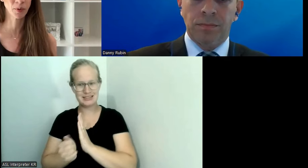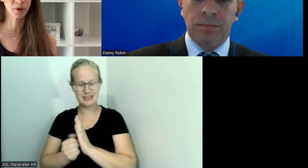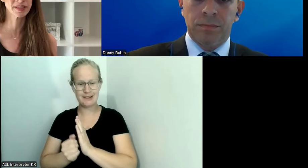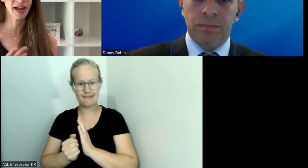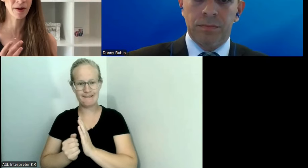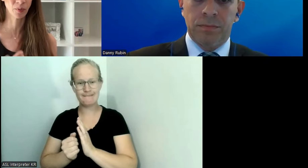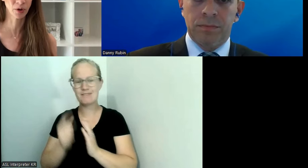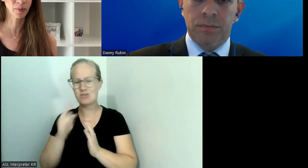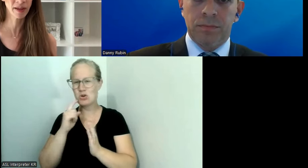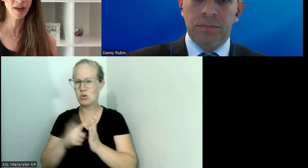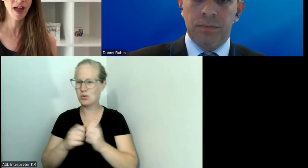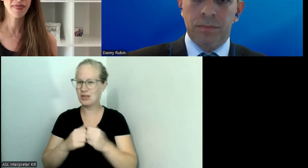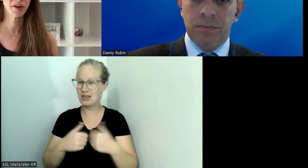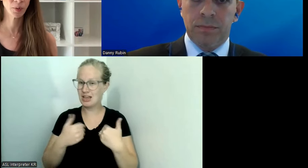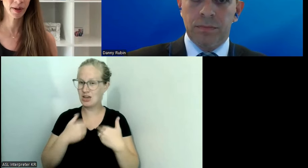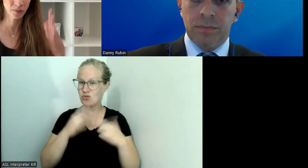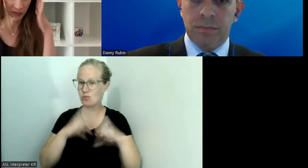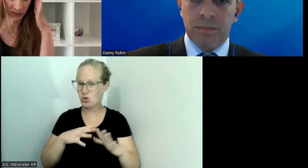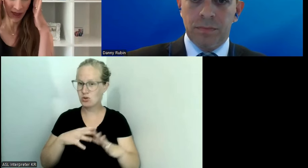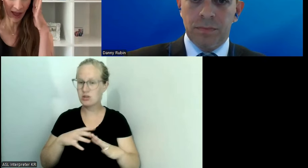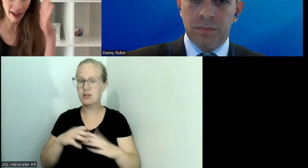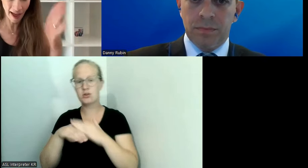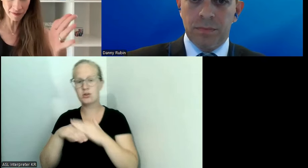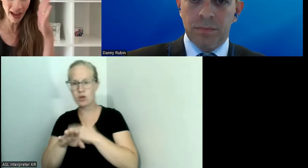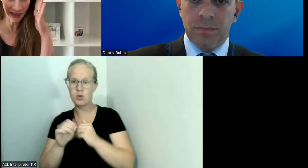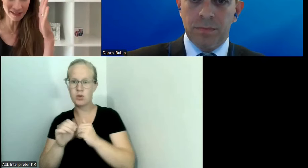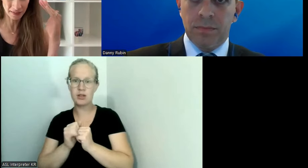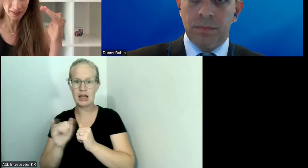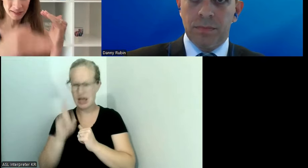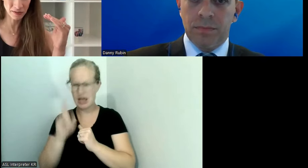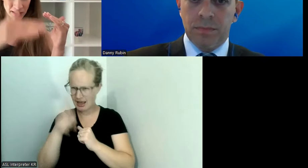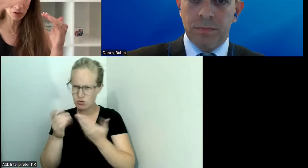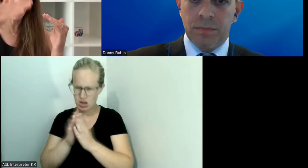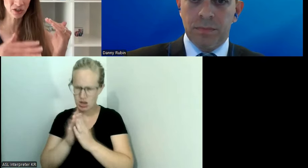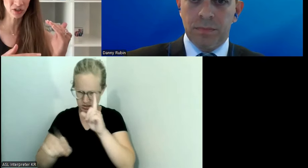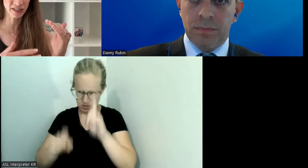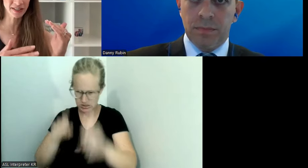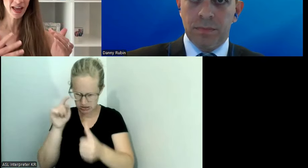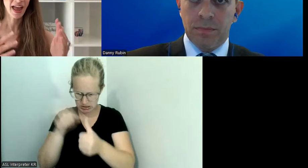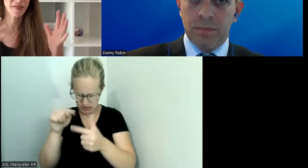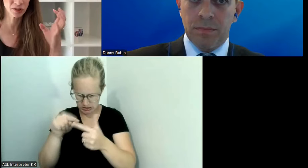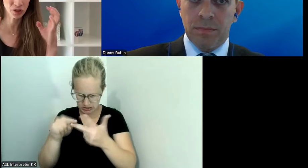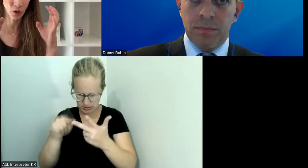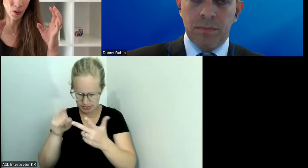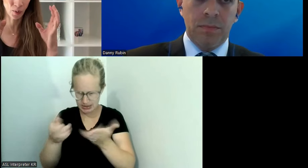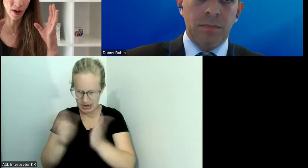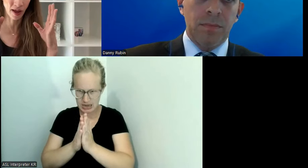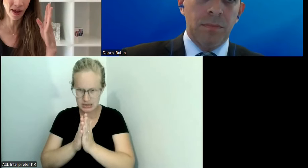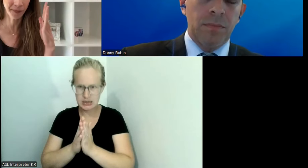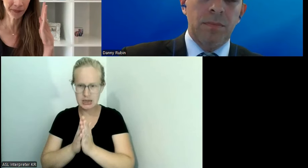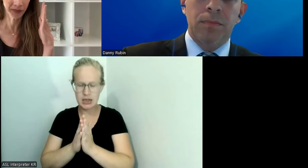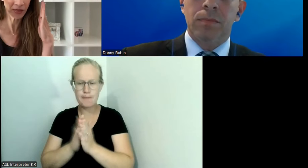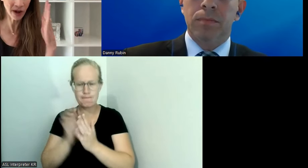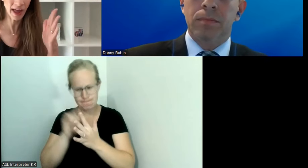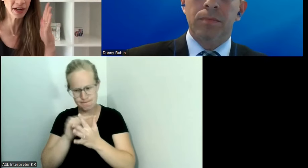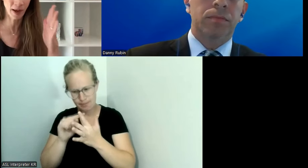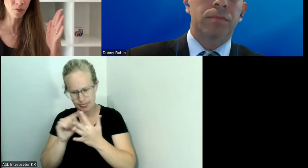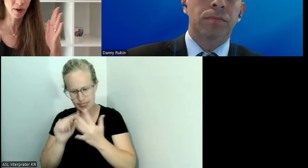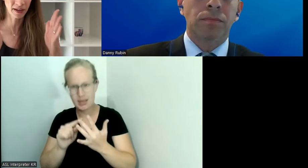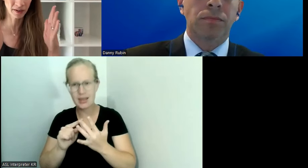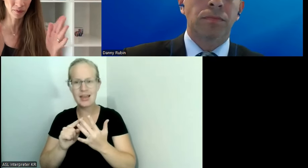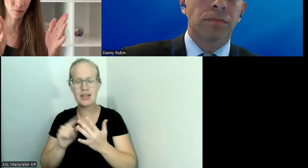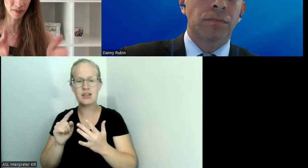with young reporters, I work with, they go in with like, I have to ask this, these questions. And they're so, um, in their